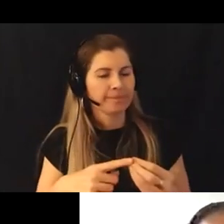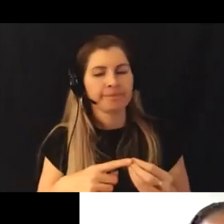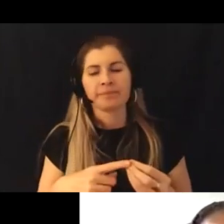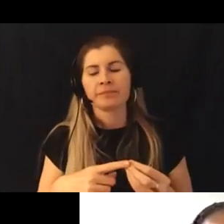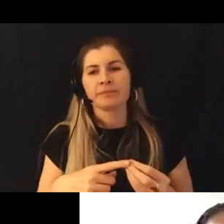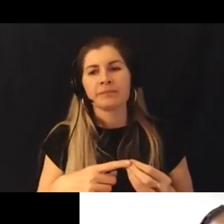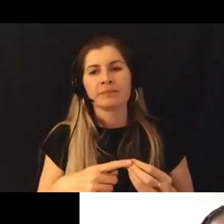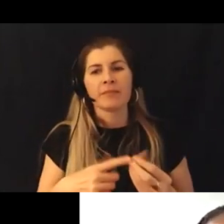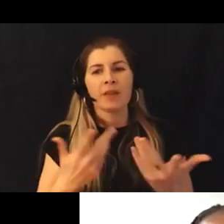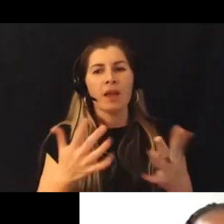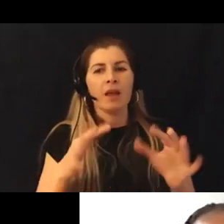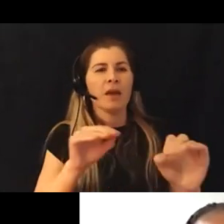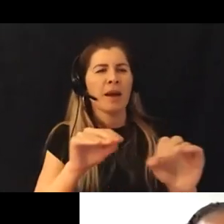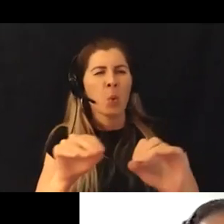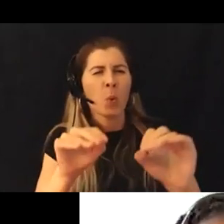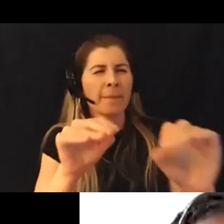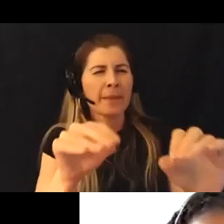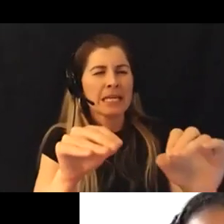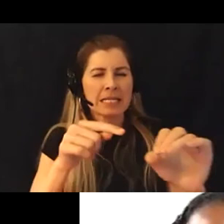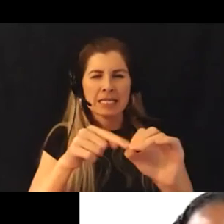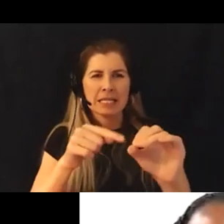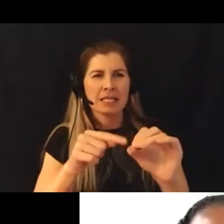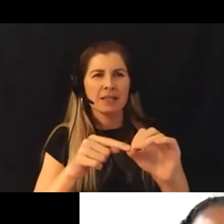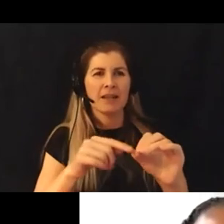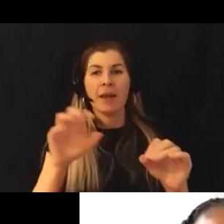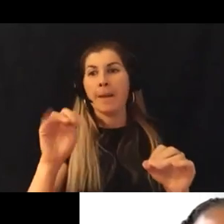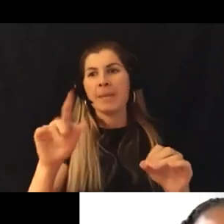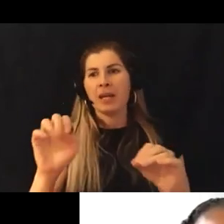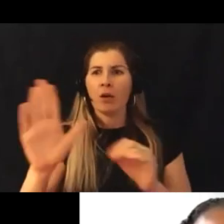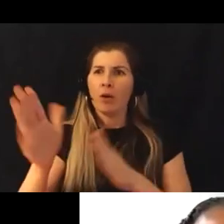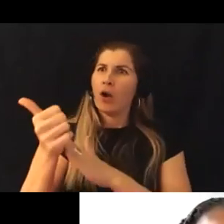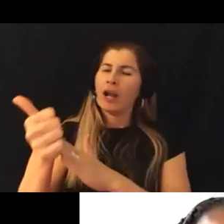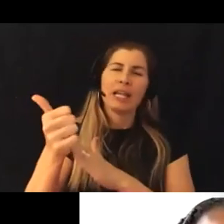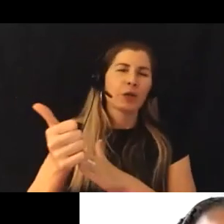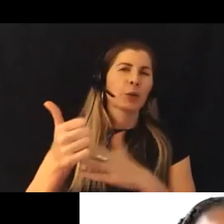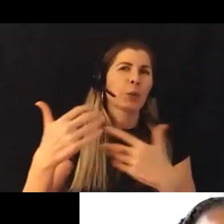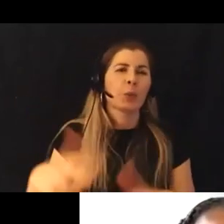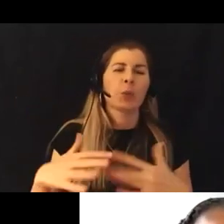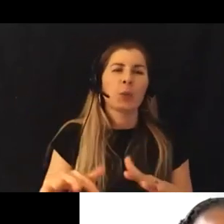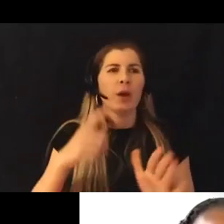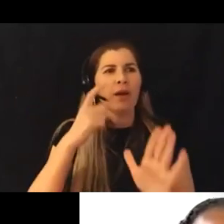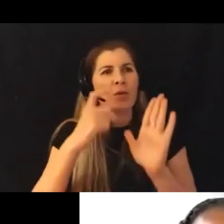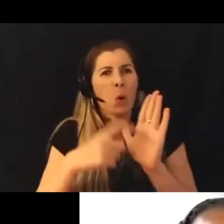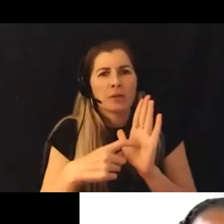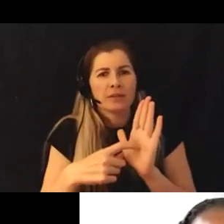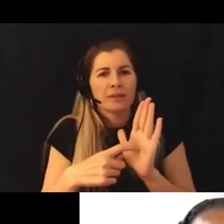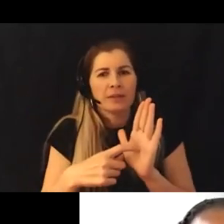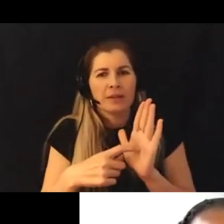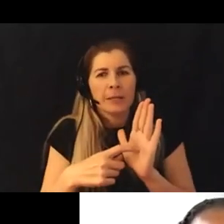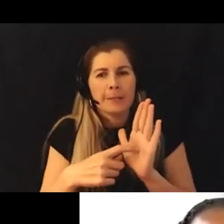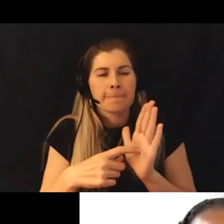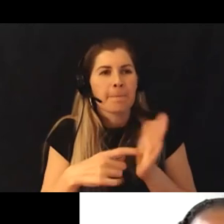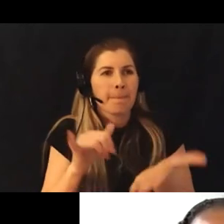momentum, the movement, and really, you know, Miko's leadership, under her leadership, the merging of what had been two